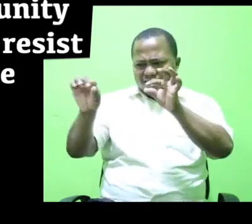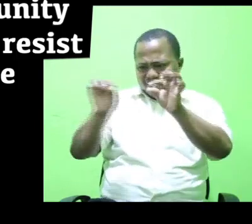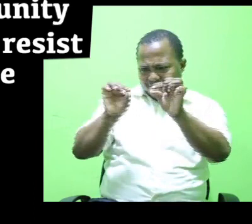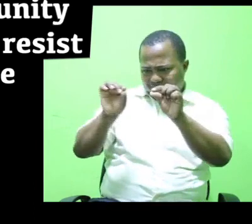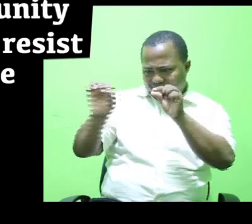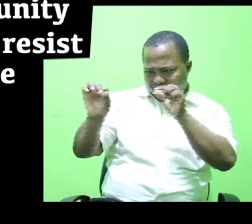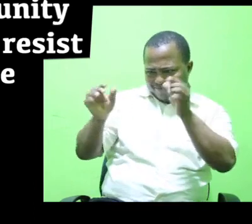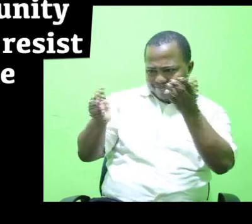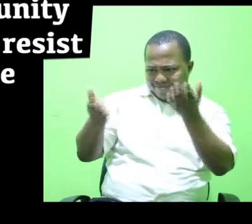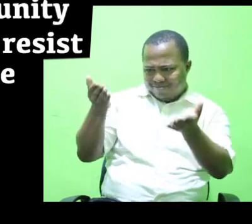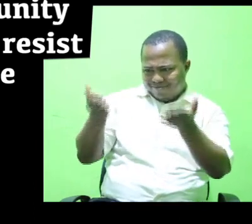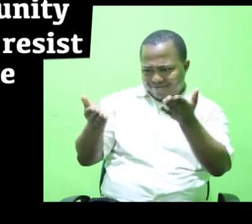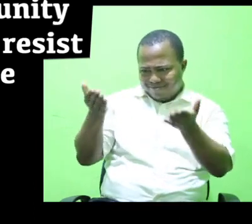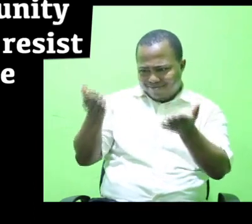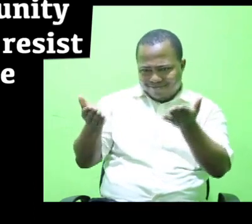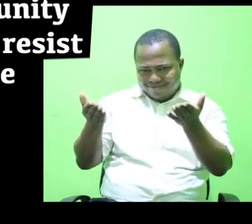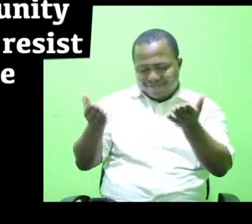match.